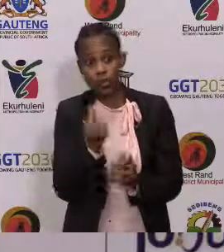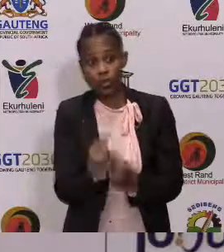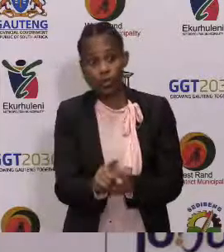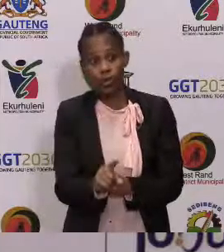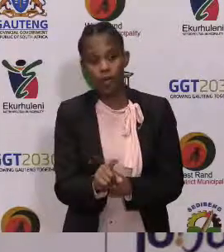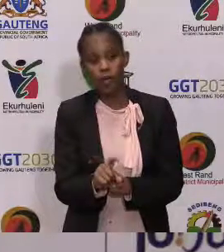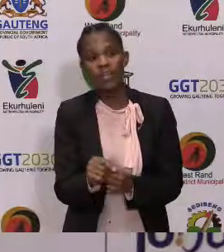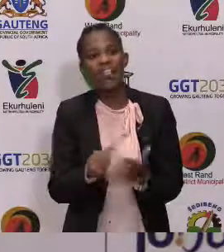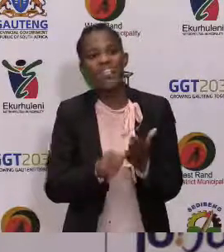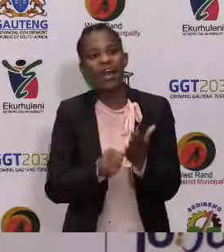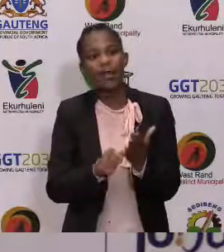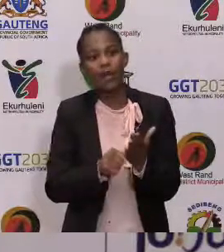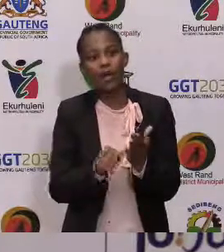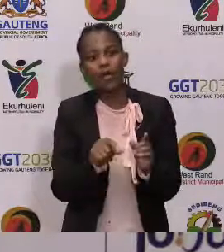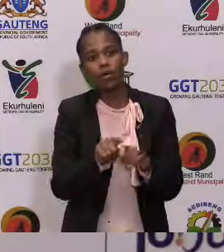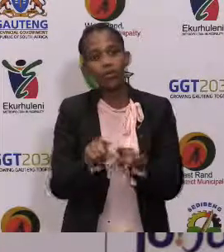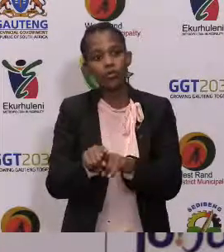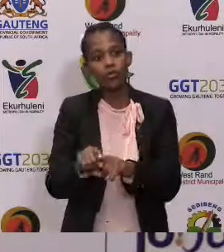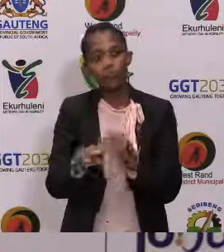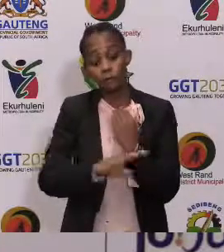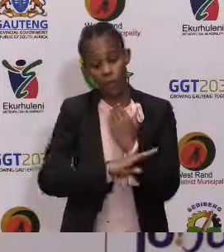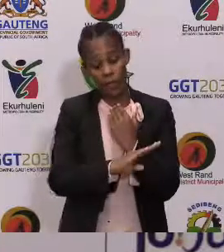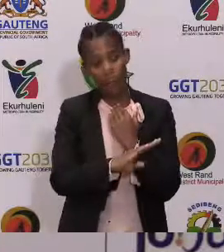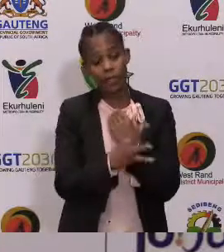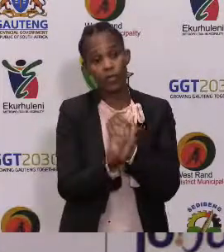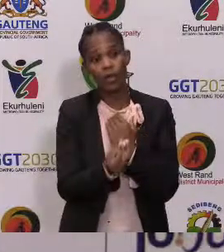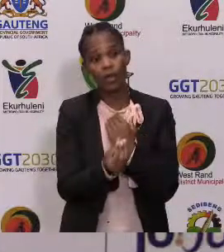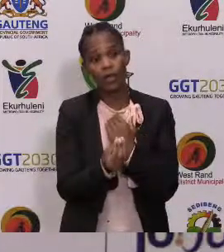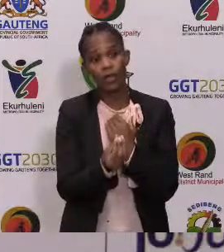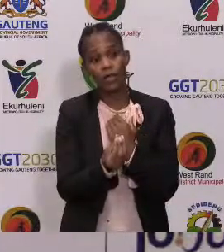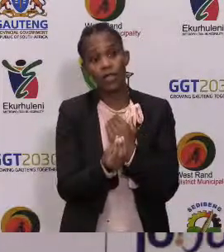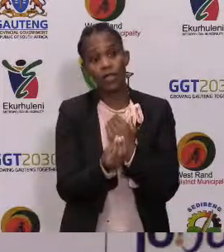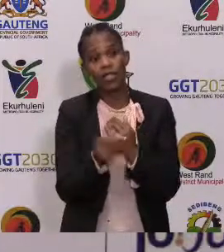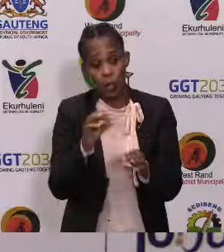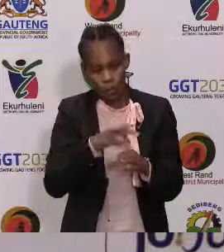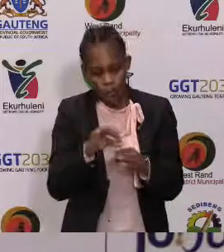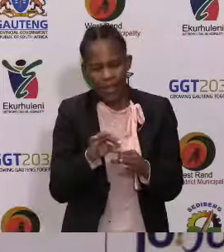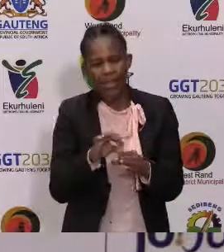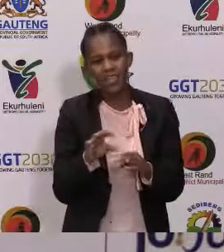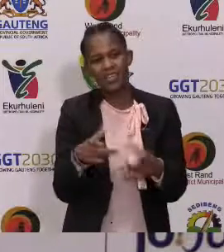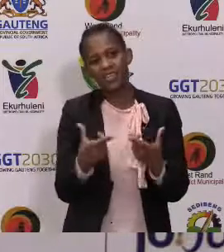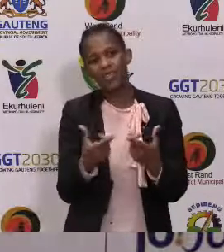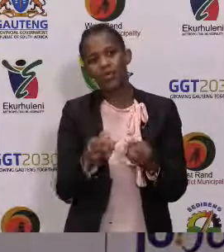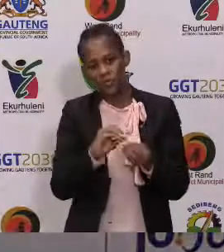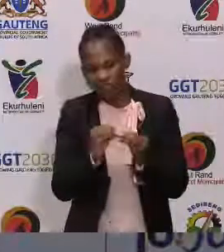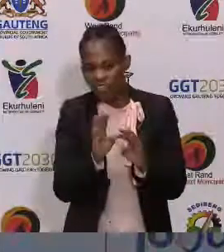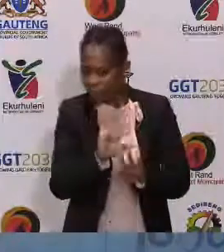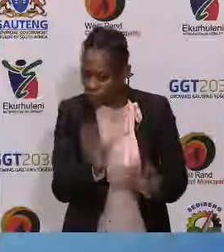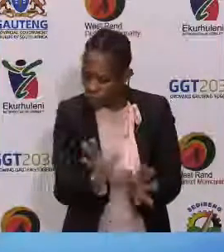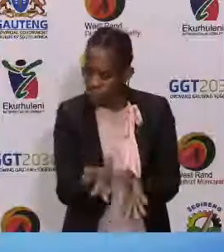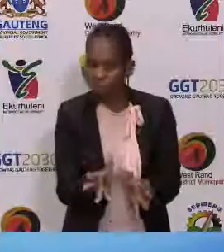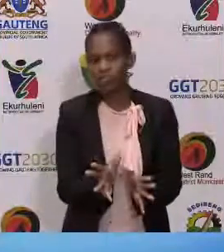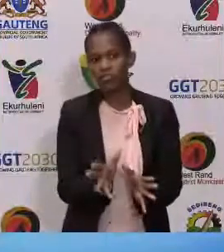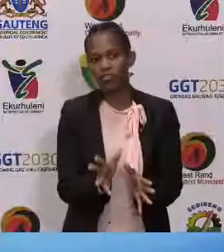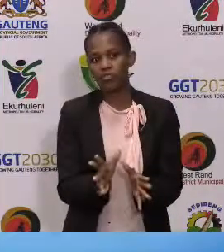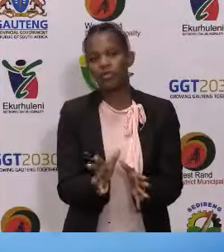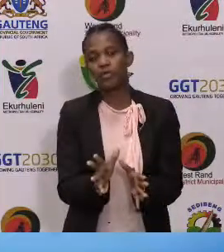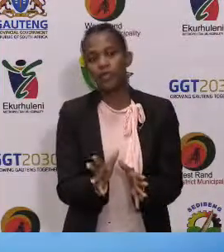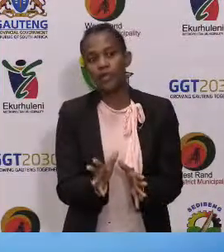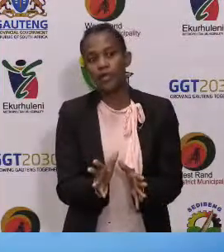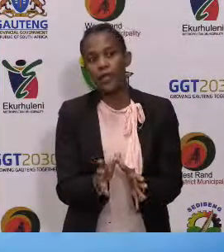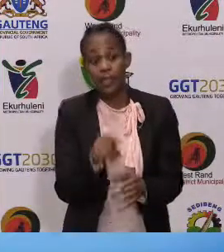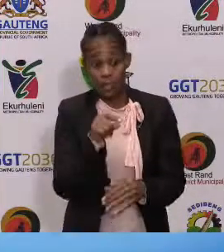And then the number of beds, then when we're coming from planned and then completed through the major refurbishment and renovations